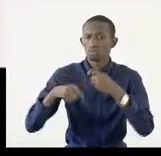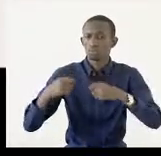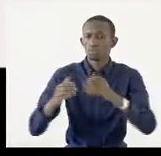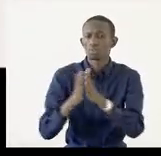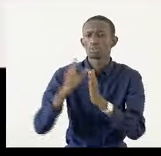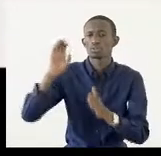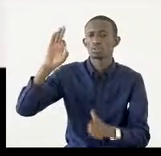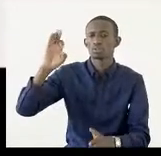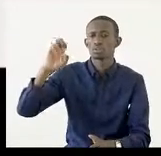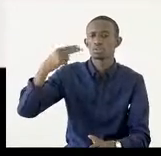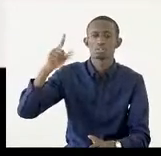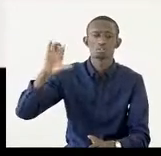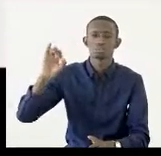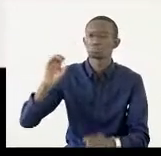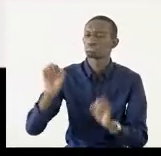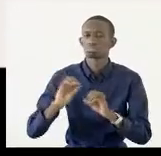fairing solution either.